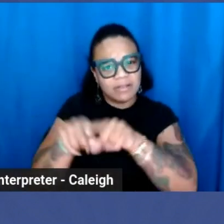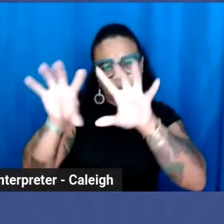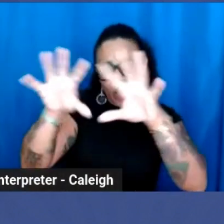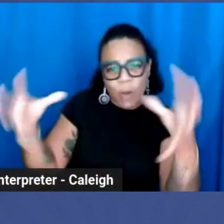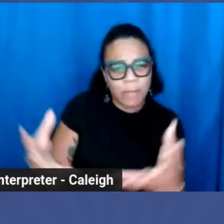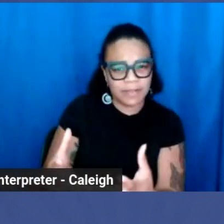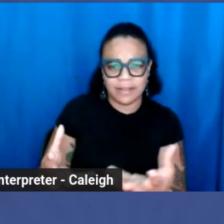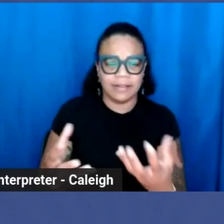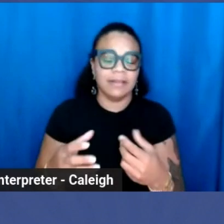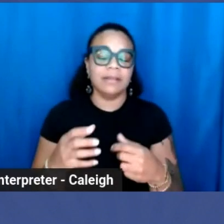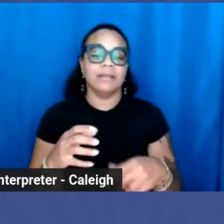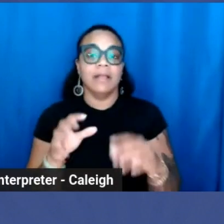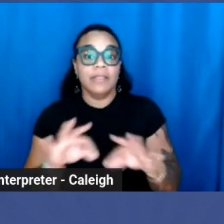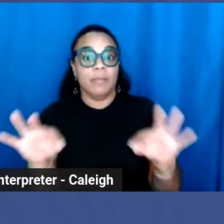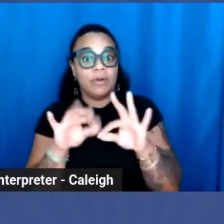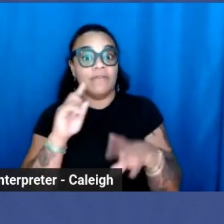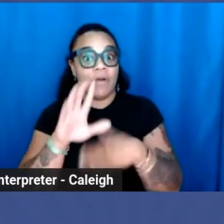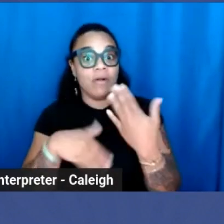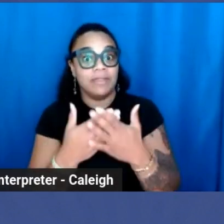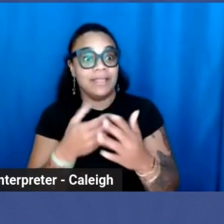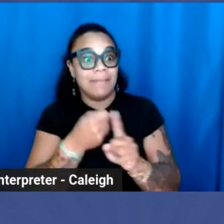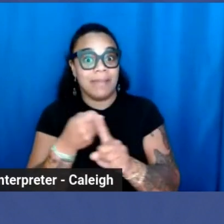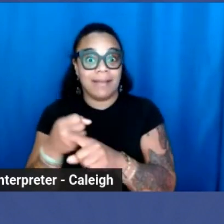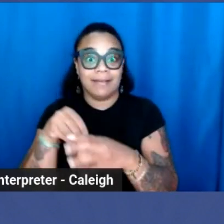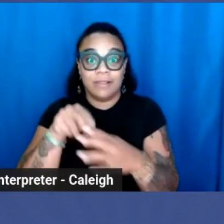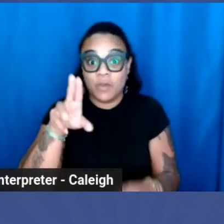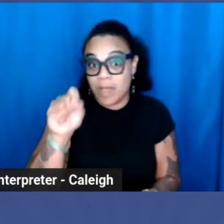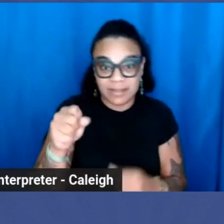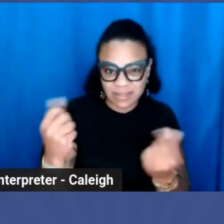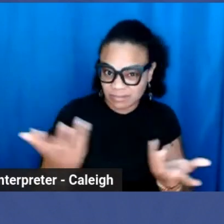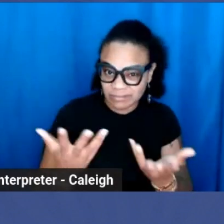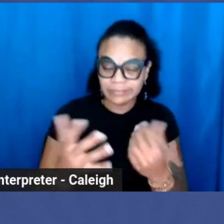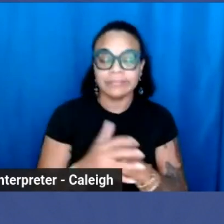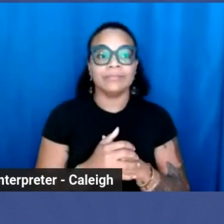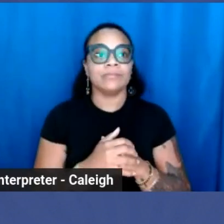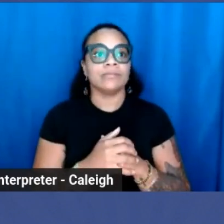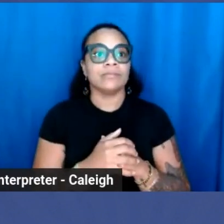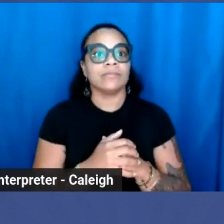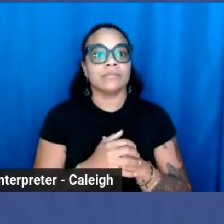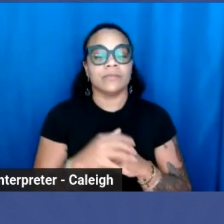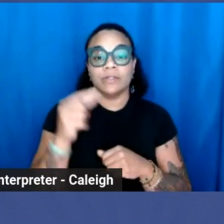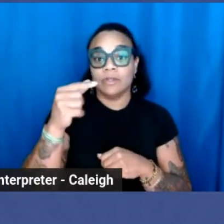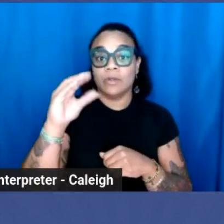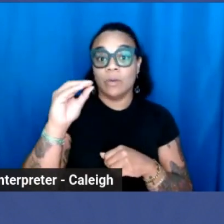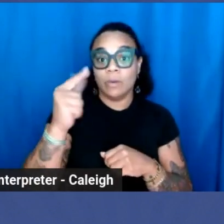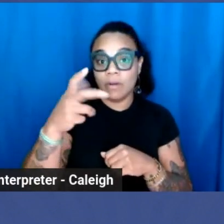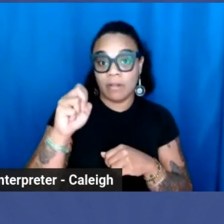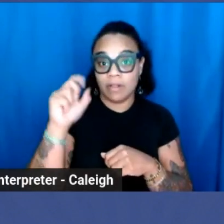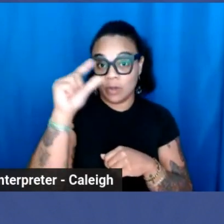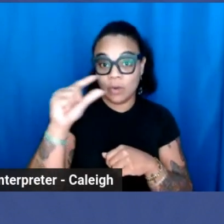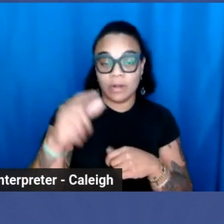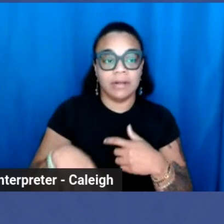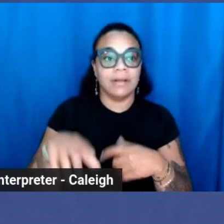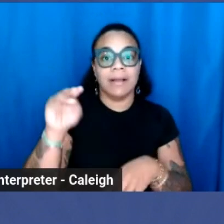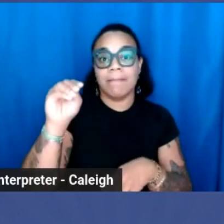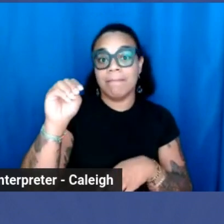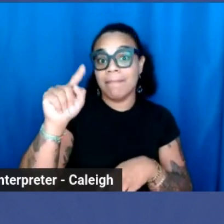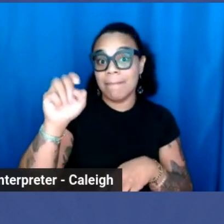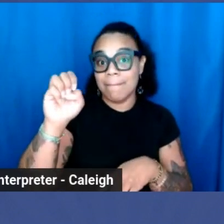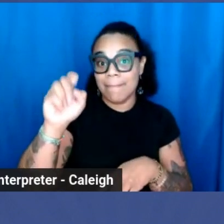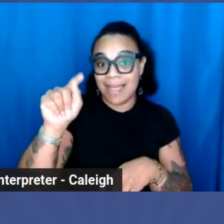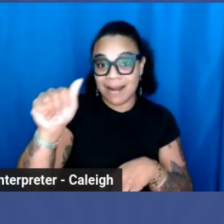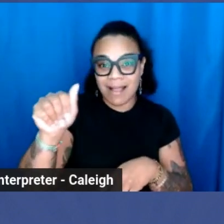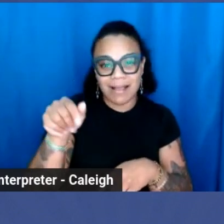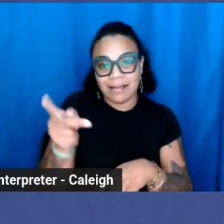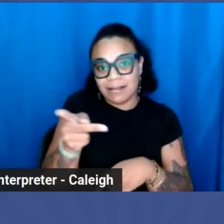importance of all these impacts within the US is the fact that Google, Meta, where are they from? From the